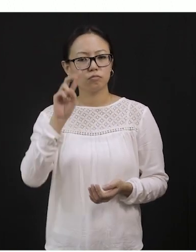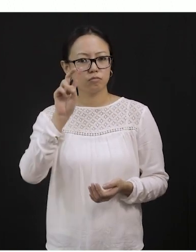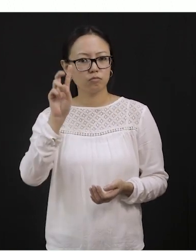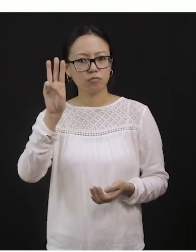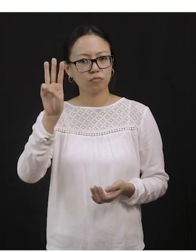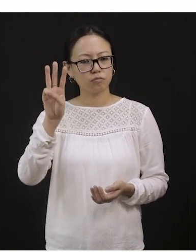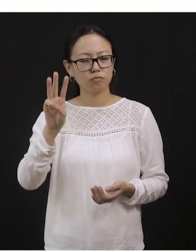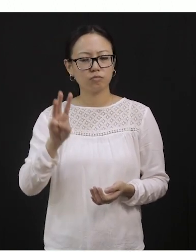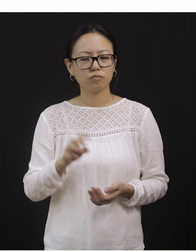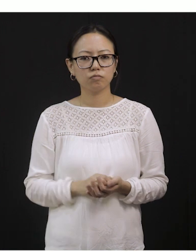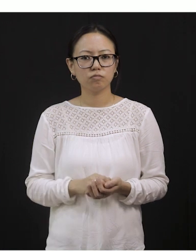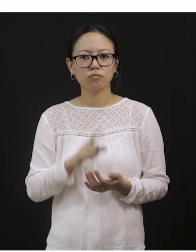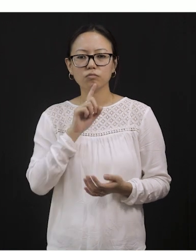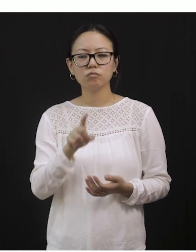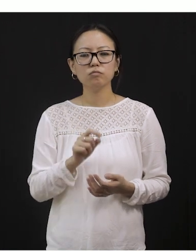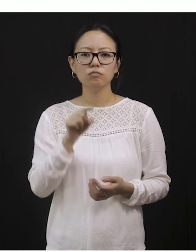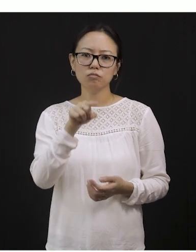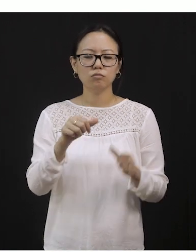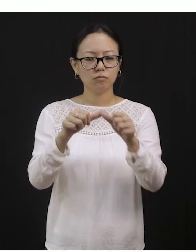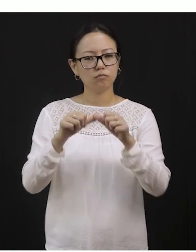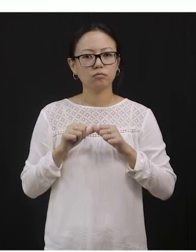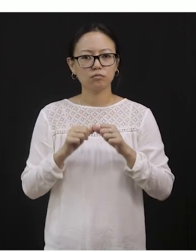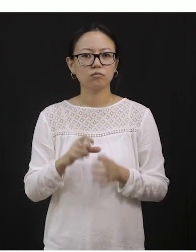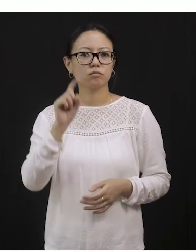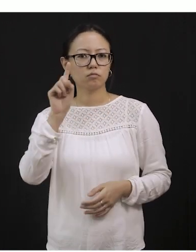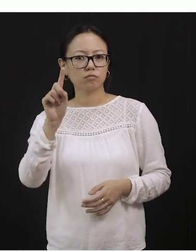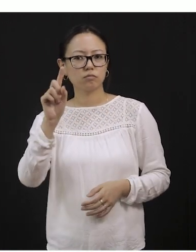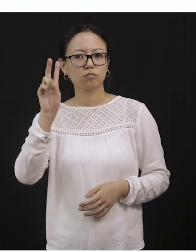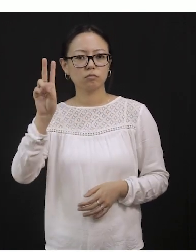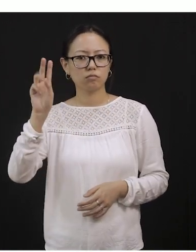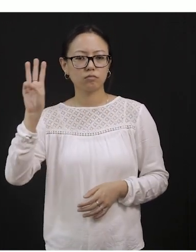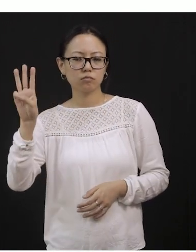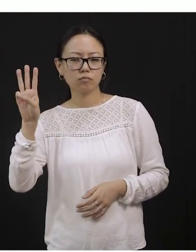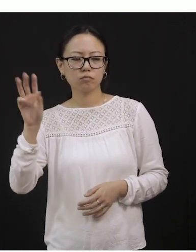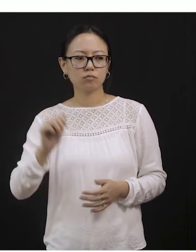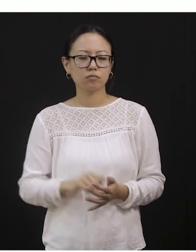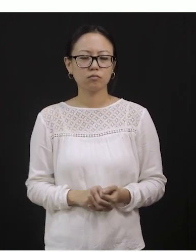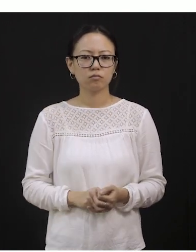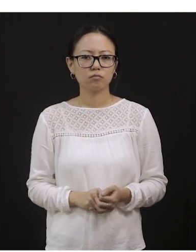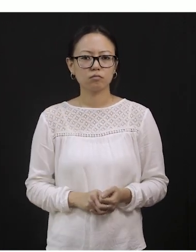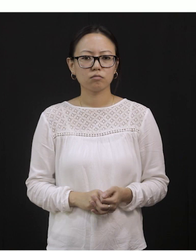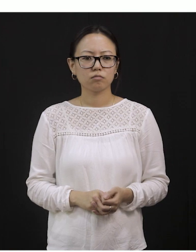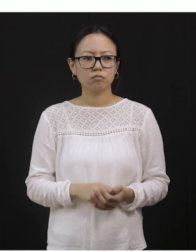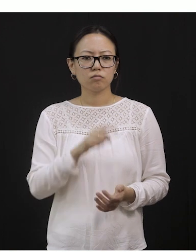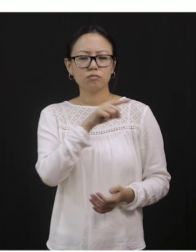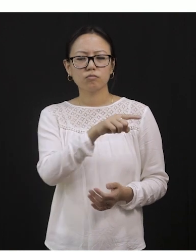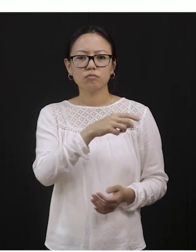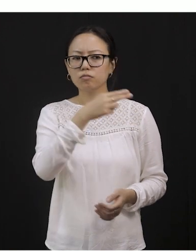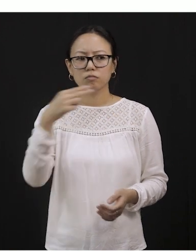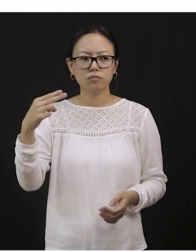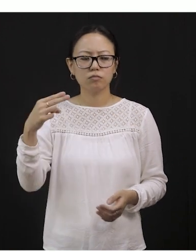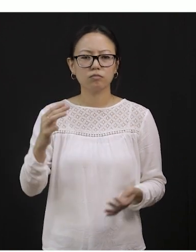answer. So 1, 2, 3. So this cartoon show is none other